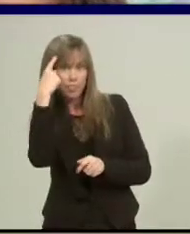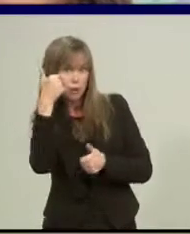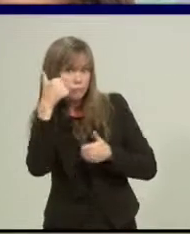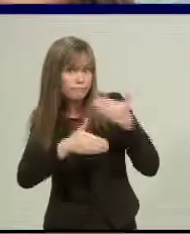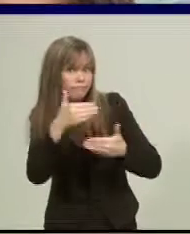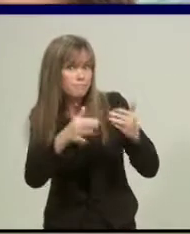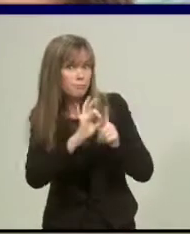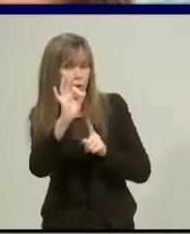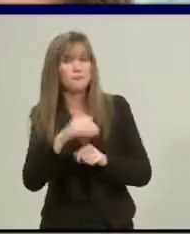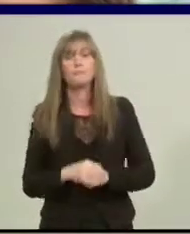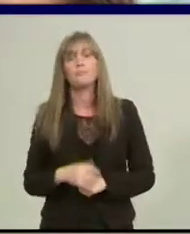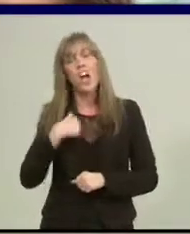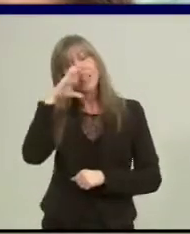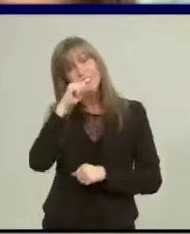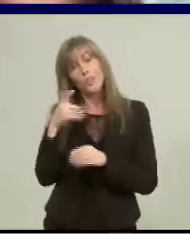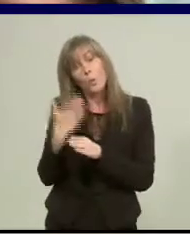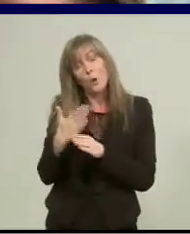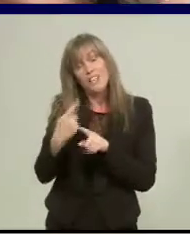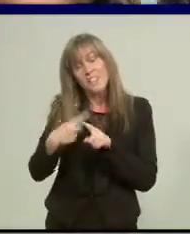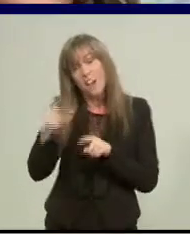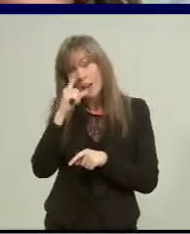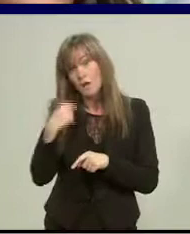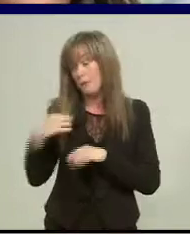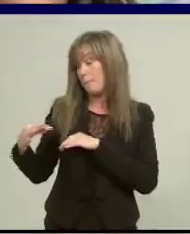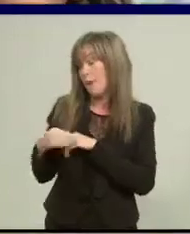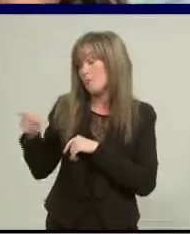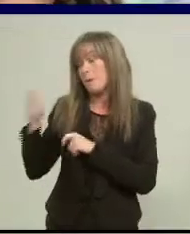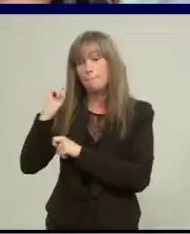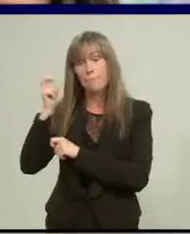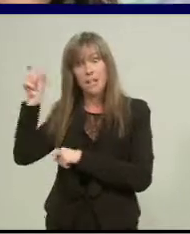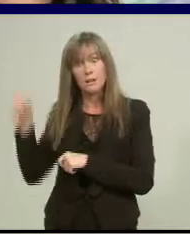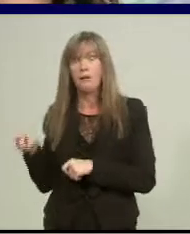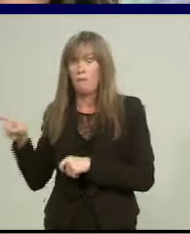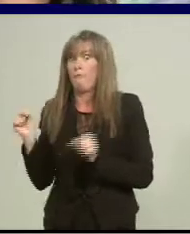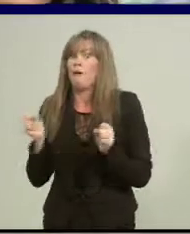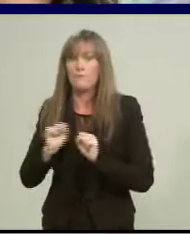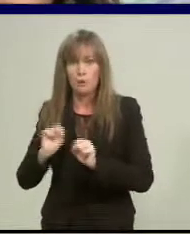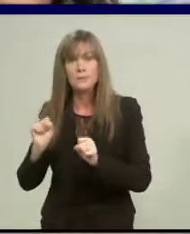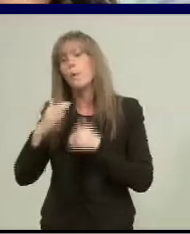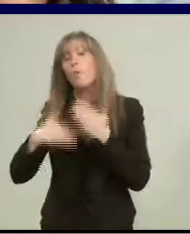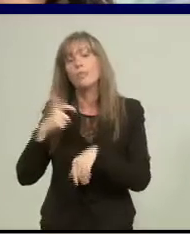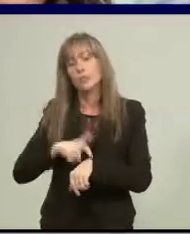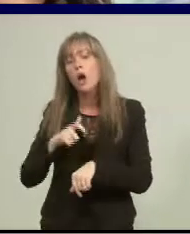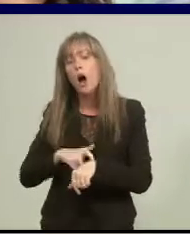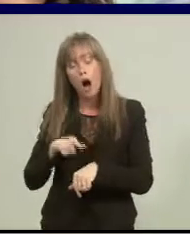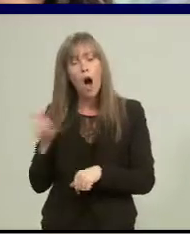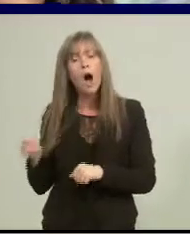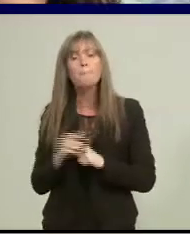guess they're working as fast as they can. I'm married to a builder and yeah, they're pretty stretched all the time and pretty busy,